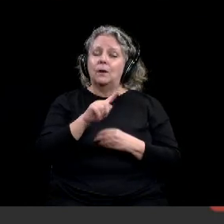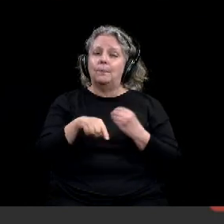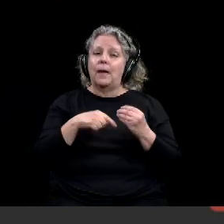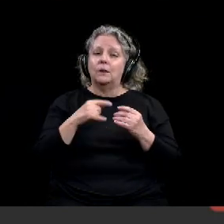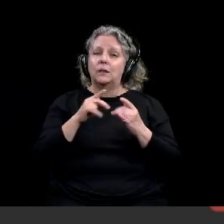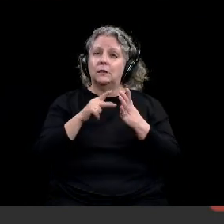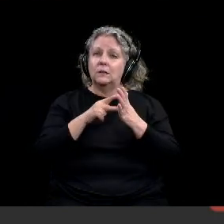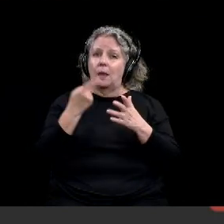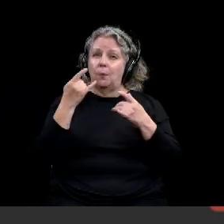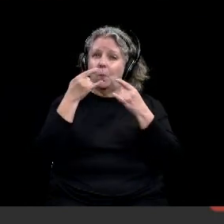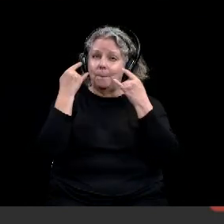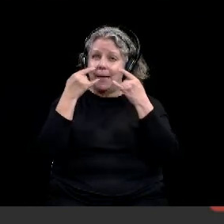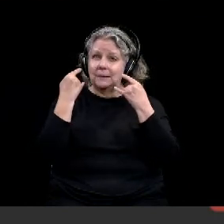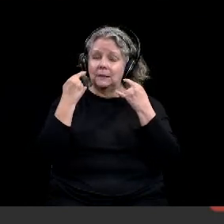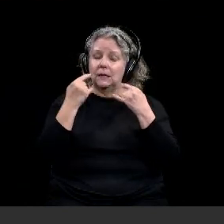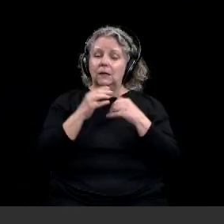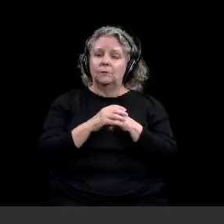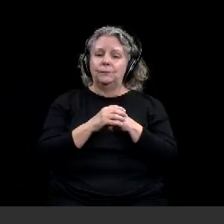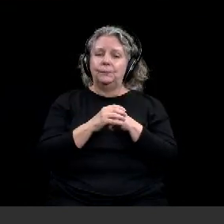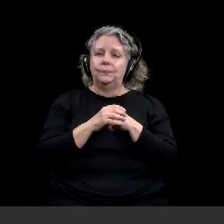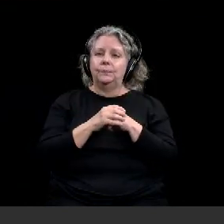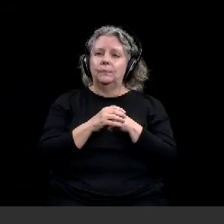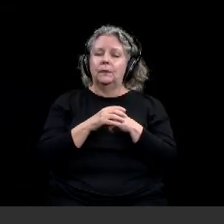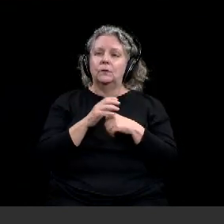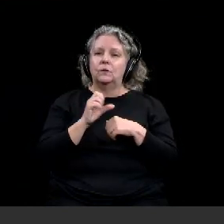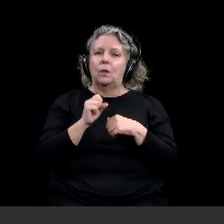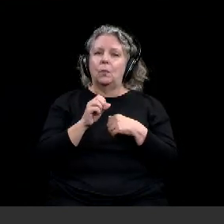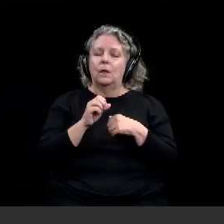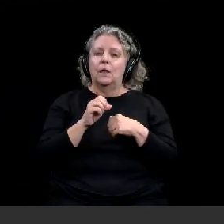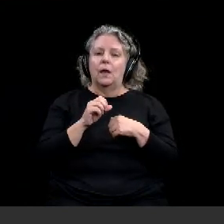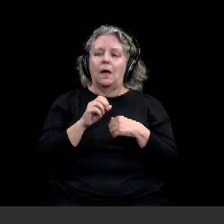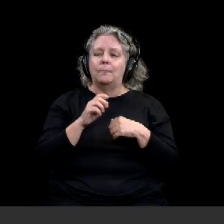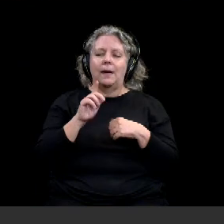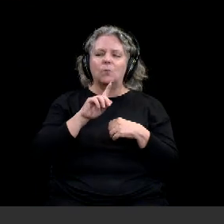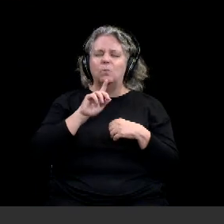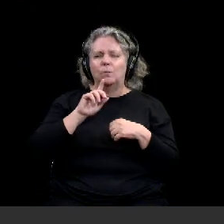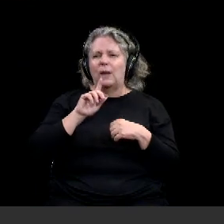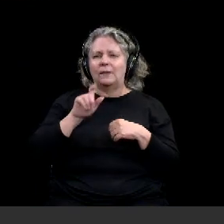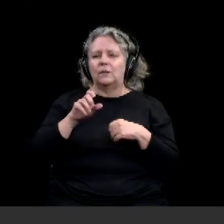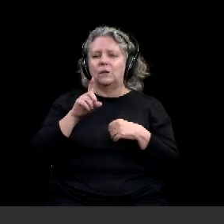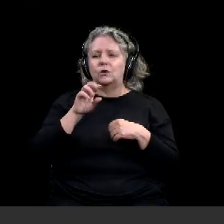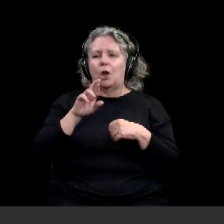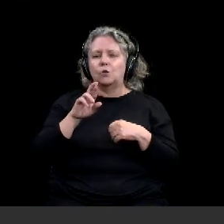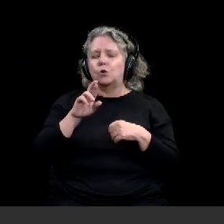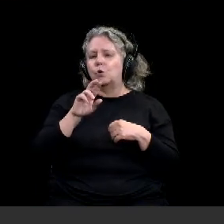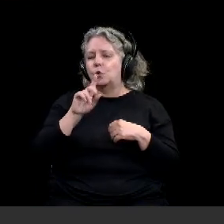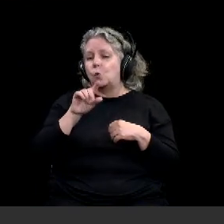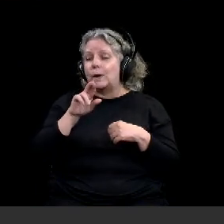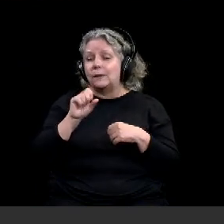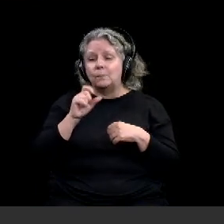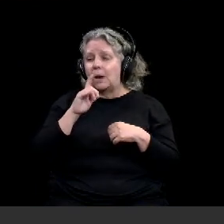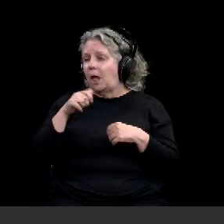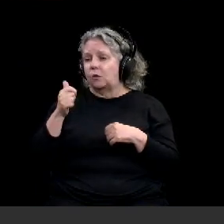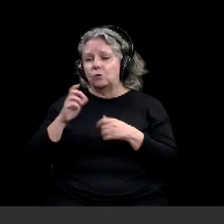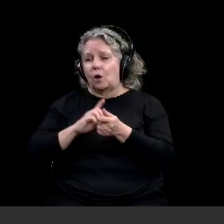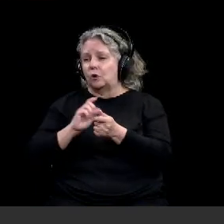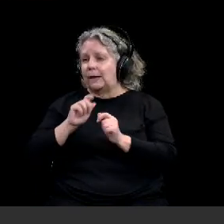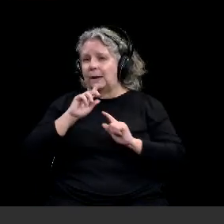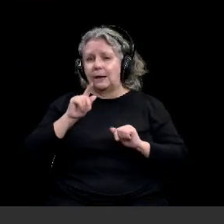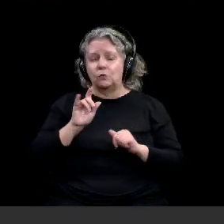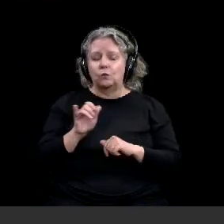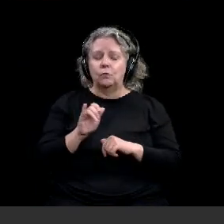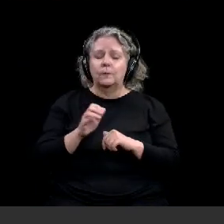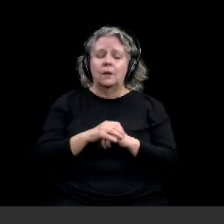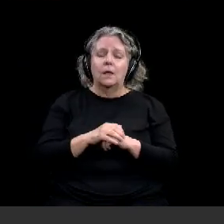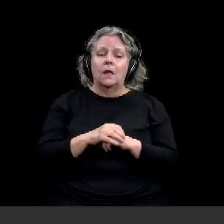doctors wants to jump in. So kind of based on what you were saying, are you still recommending just one mask above double masking,